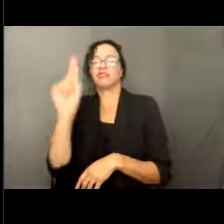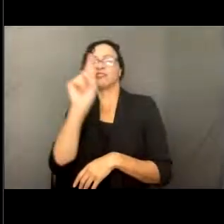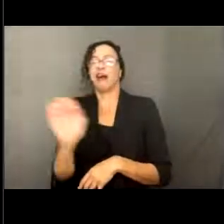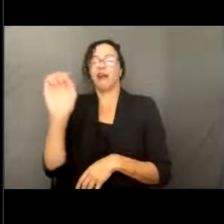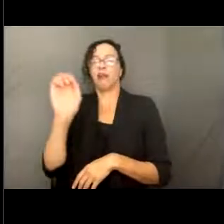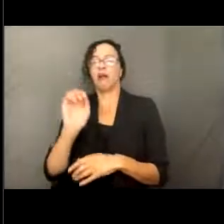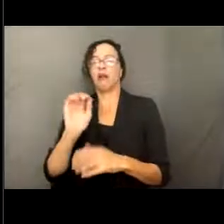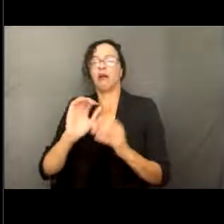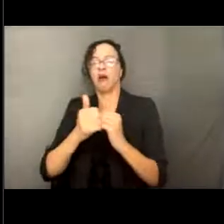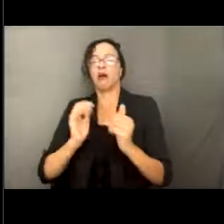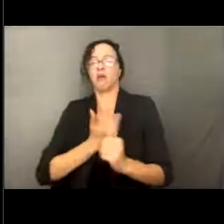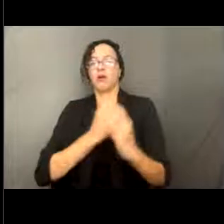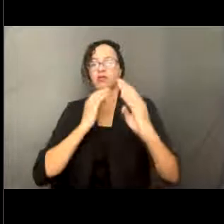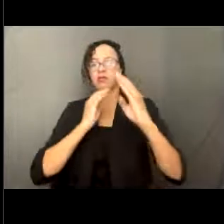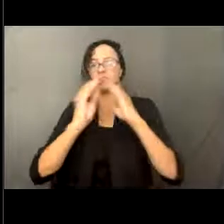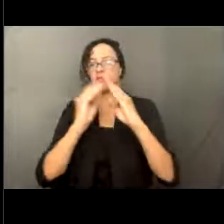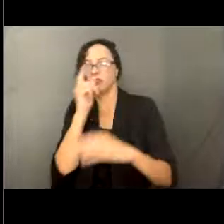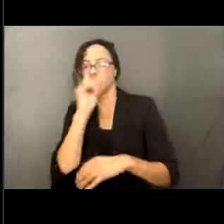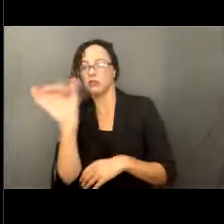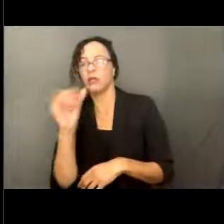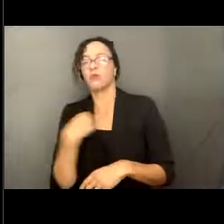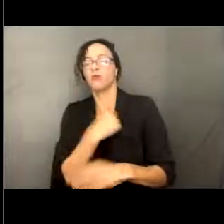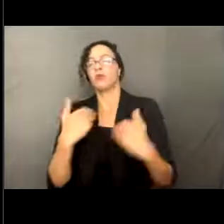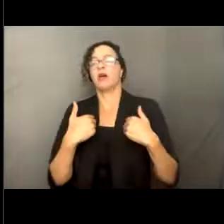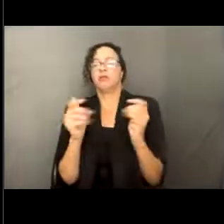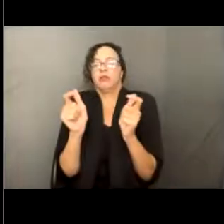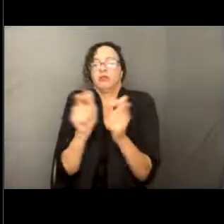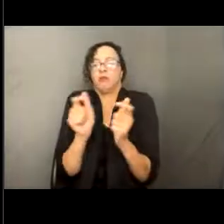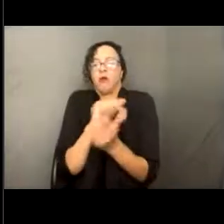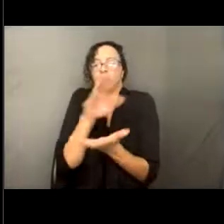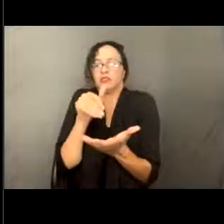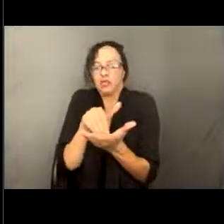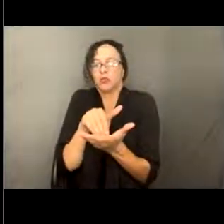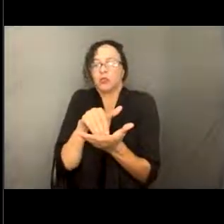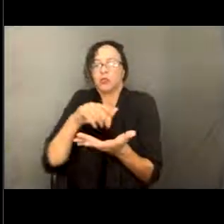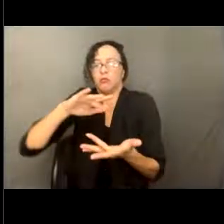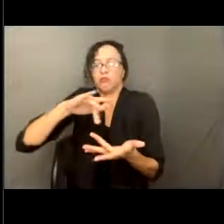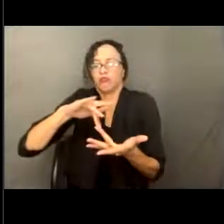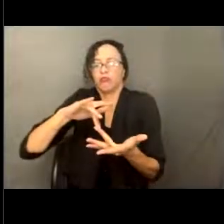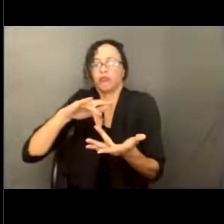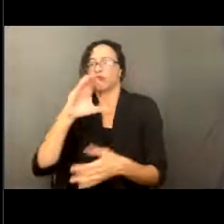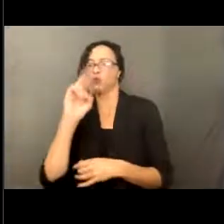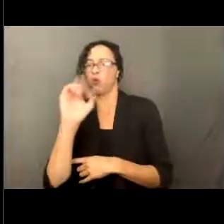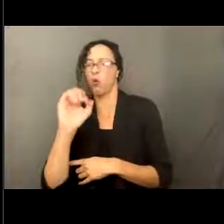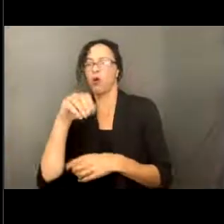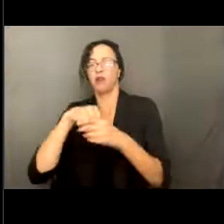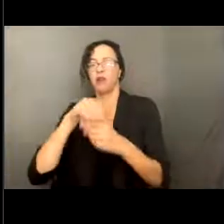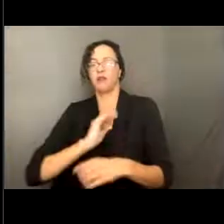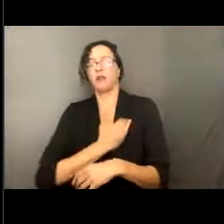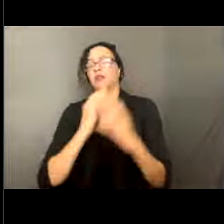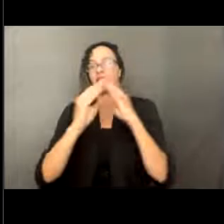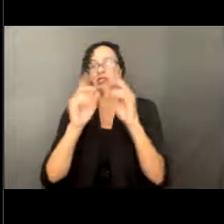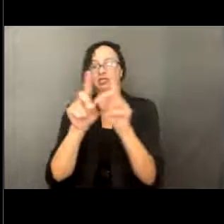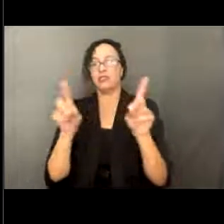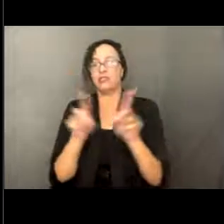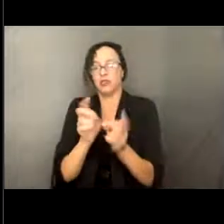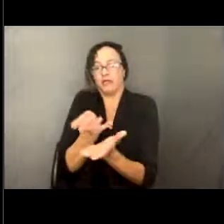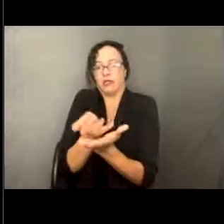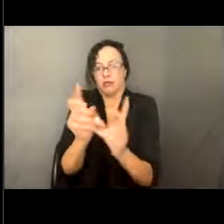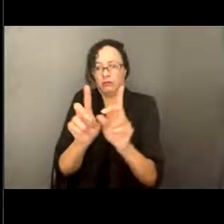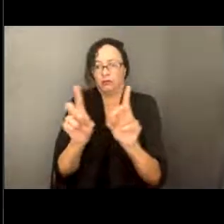accessible core and central business district. So we are actually kind of the perfect example of where regional